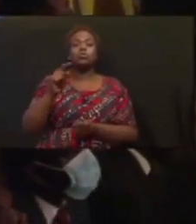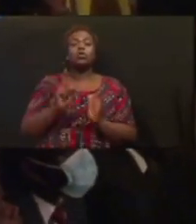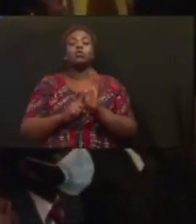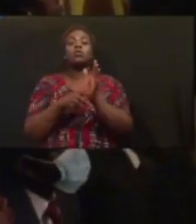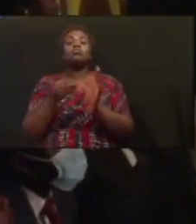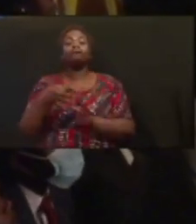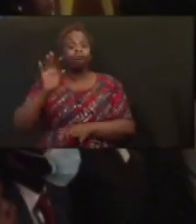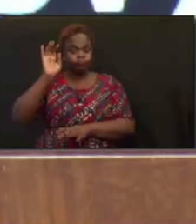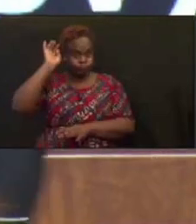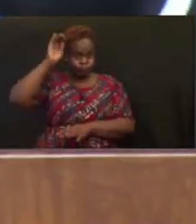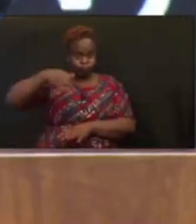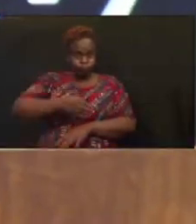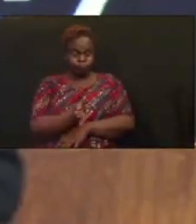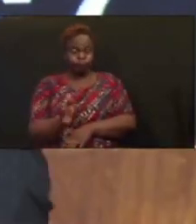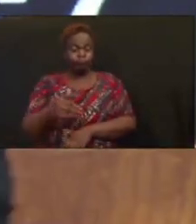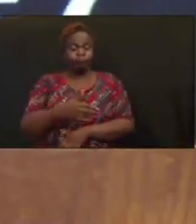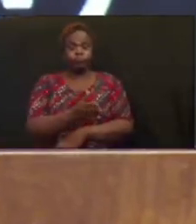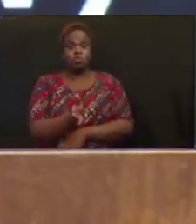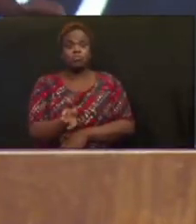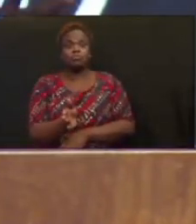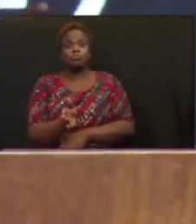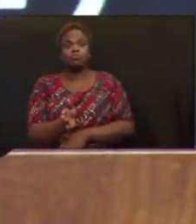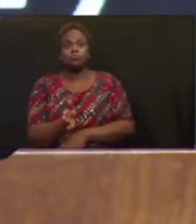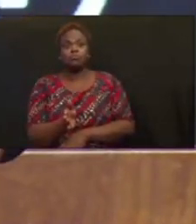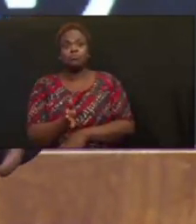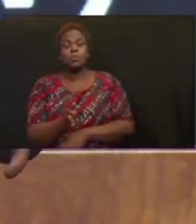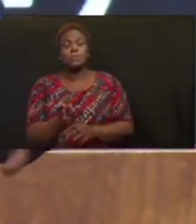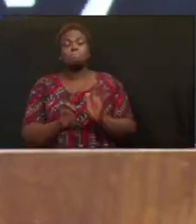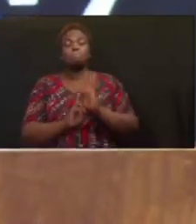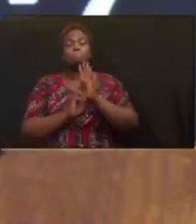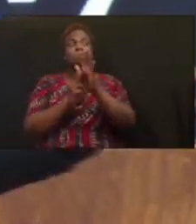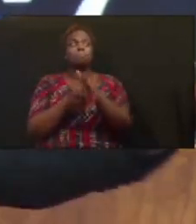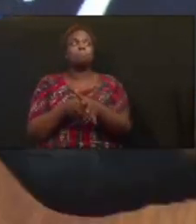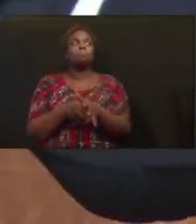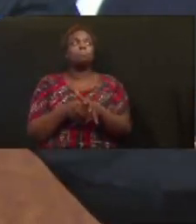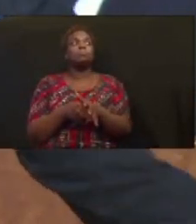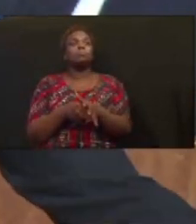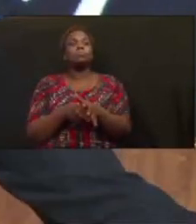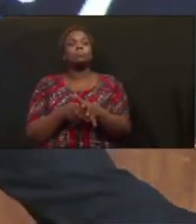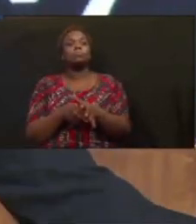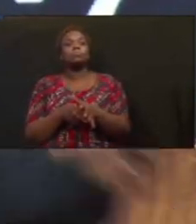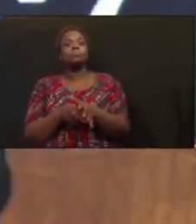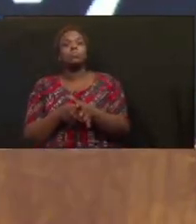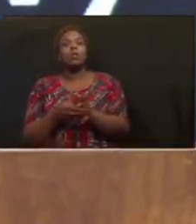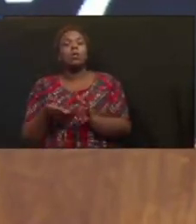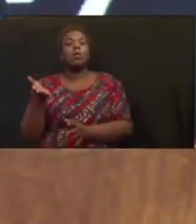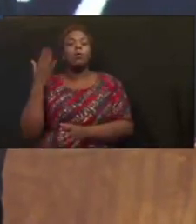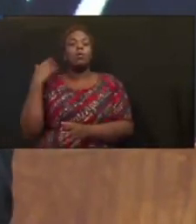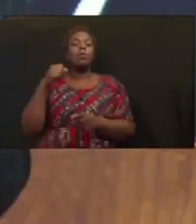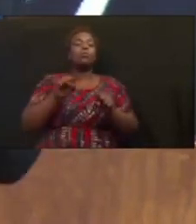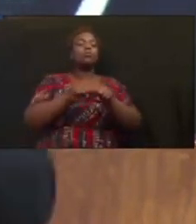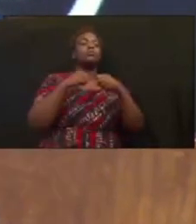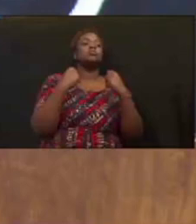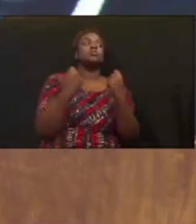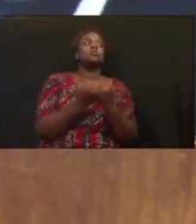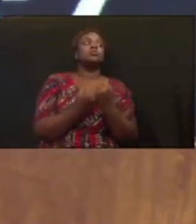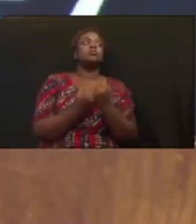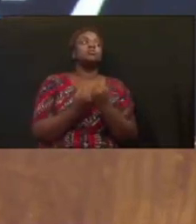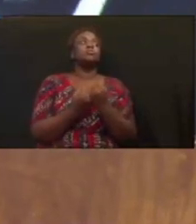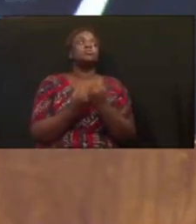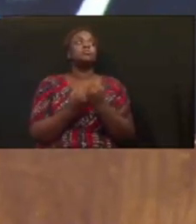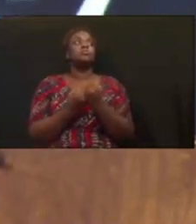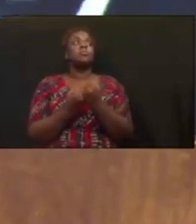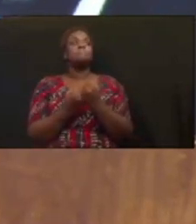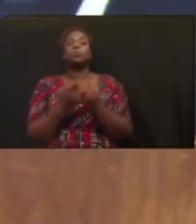serpent. Egypt has always represented the world system. And he's saying, for you to be